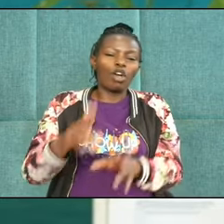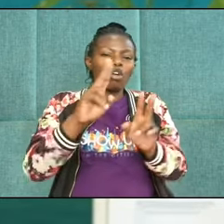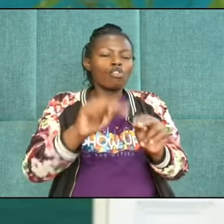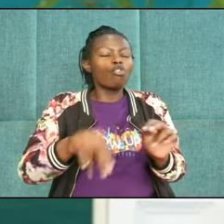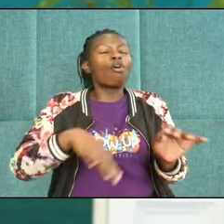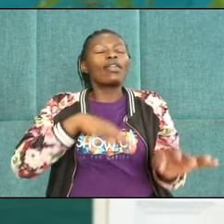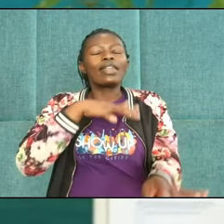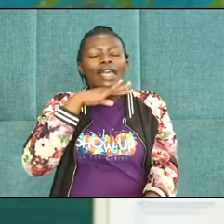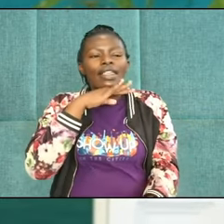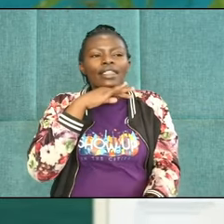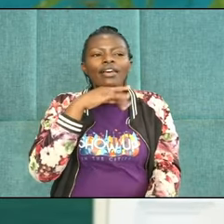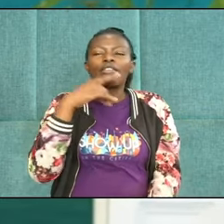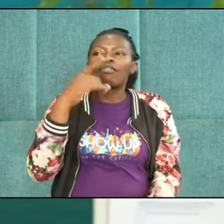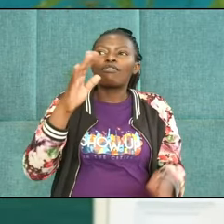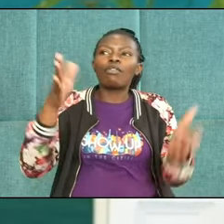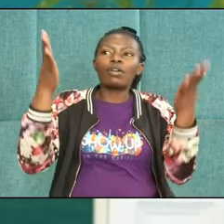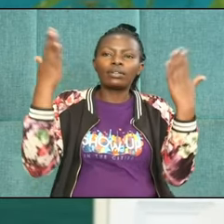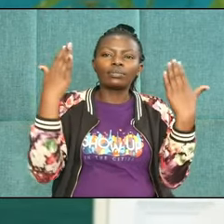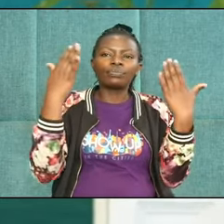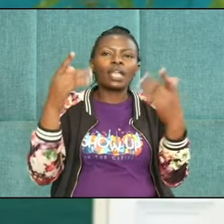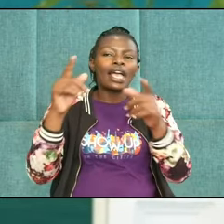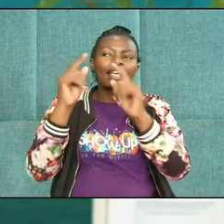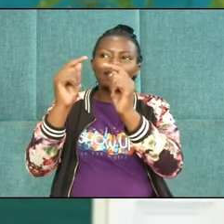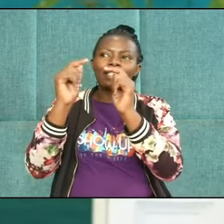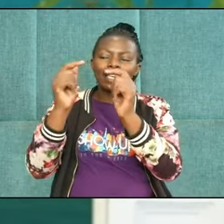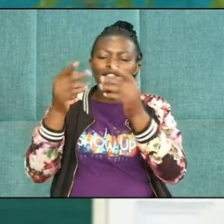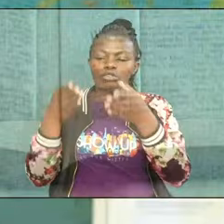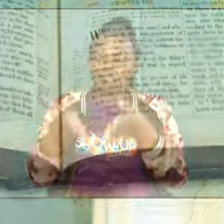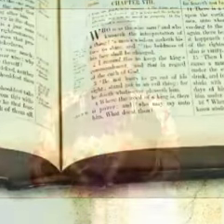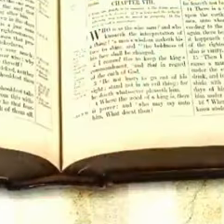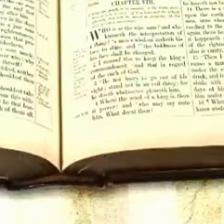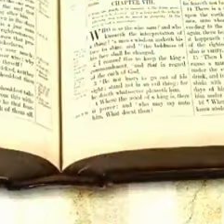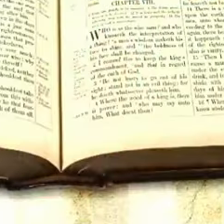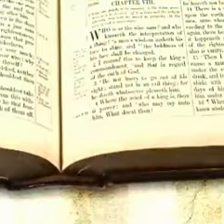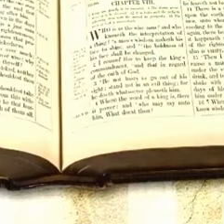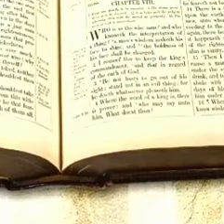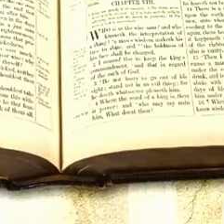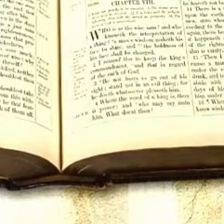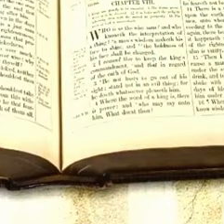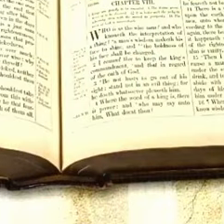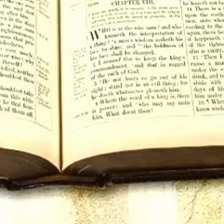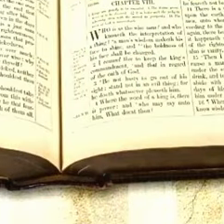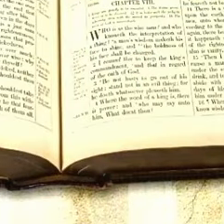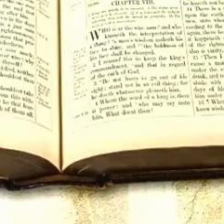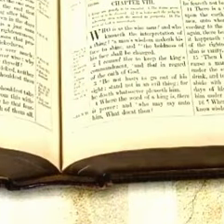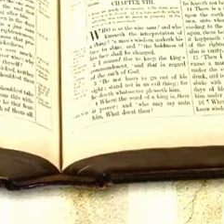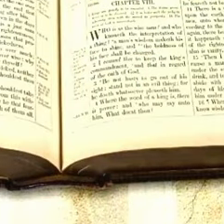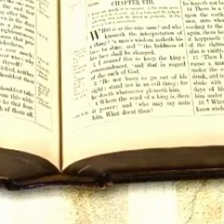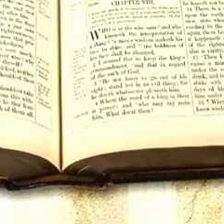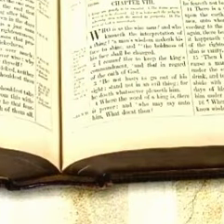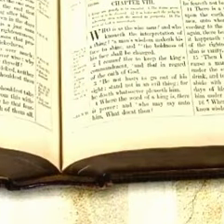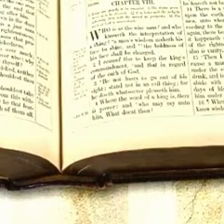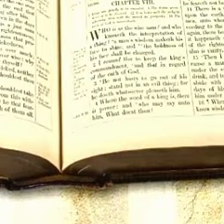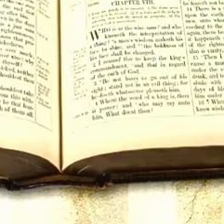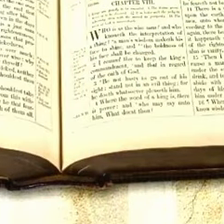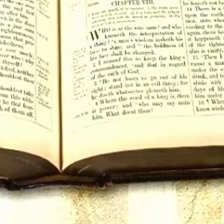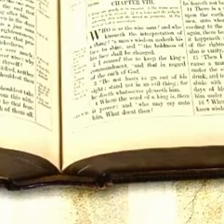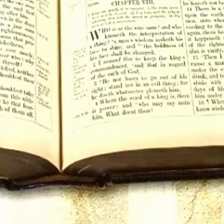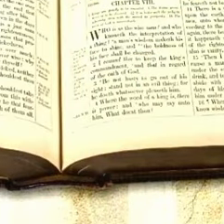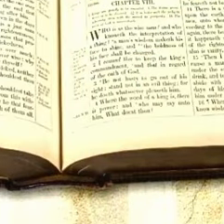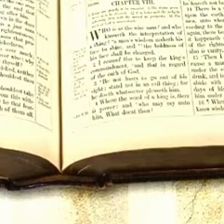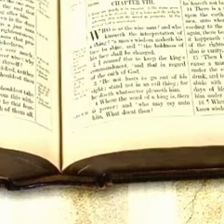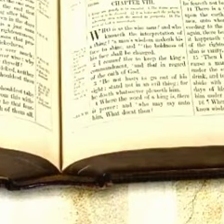eternity. Our key text today, as we read, is from Matthew. I want to read again. It says,